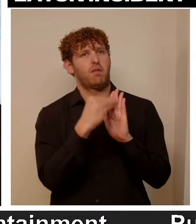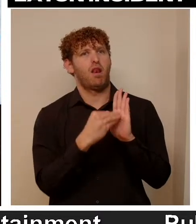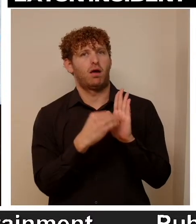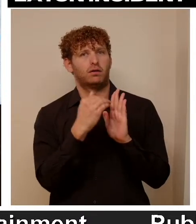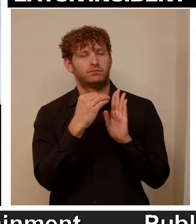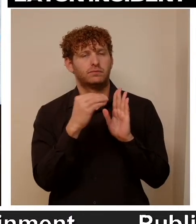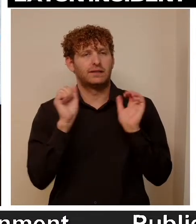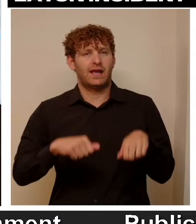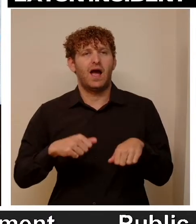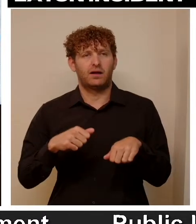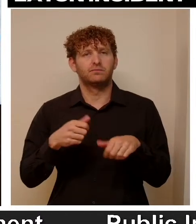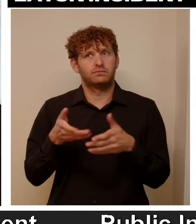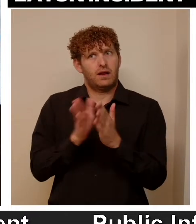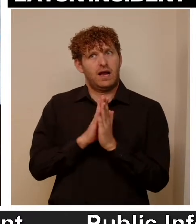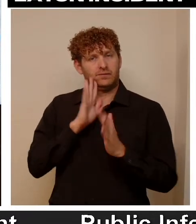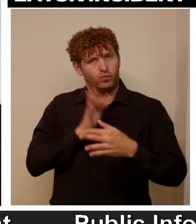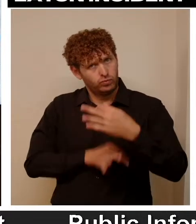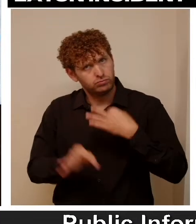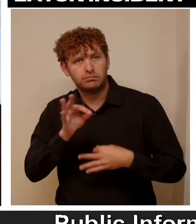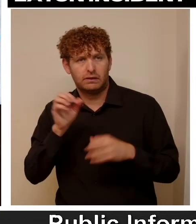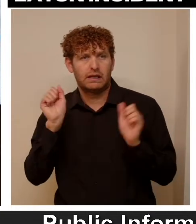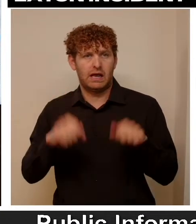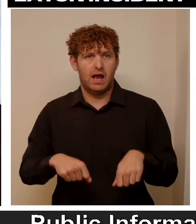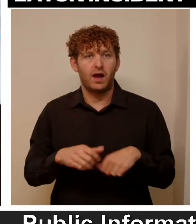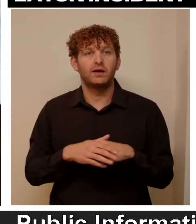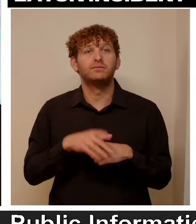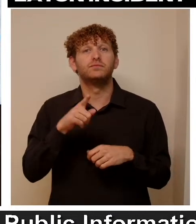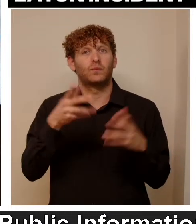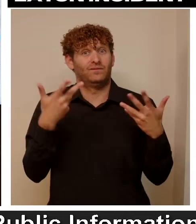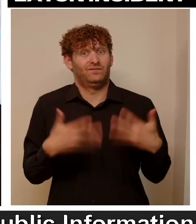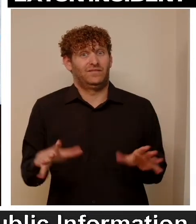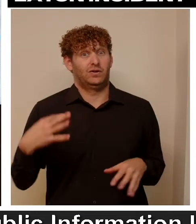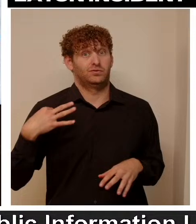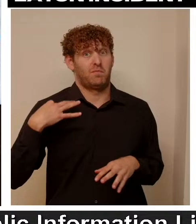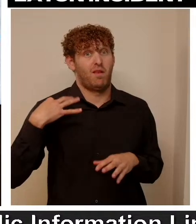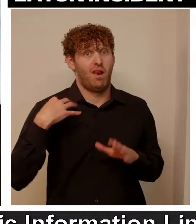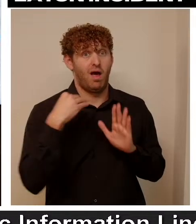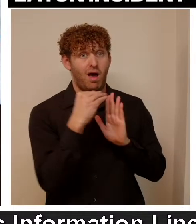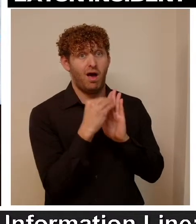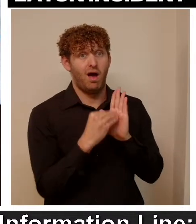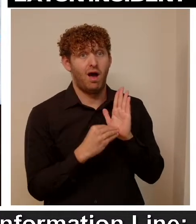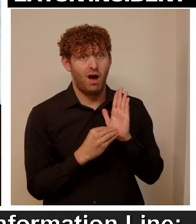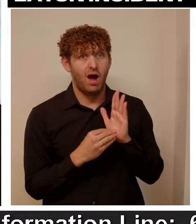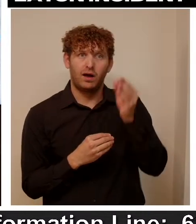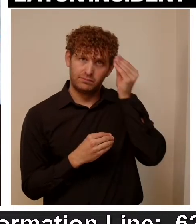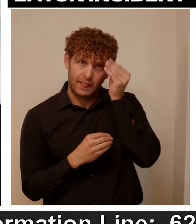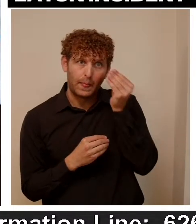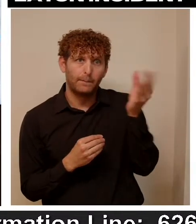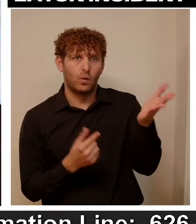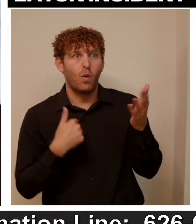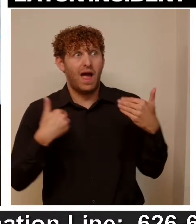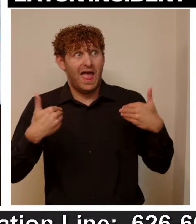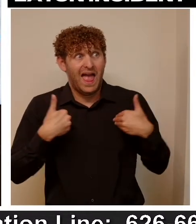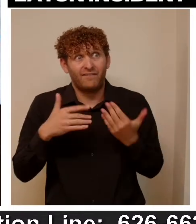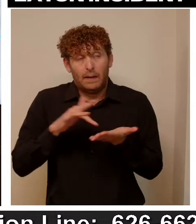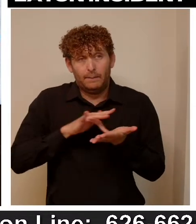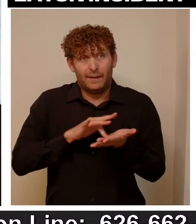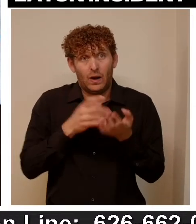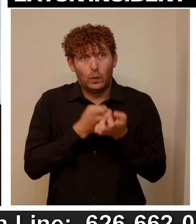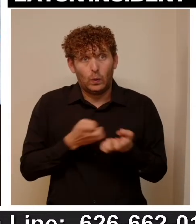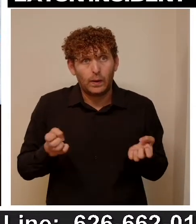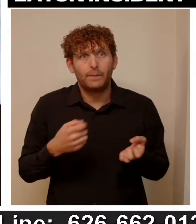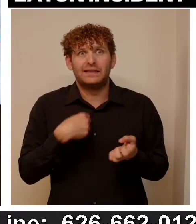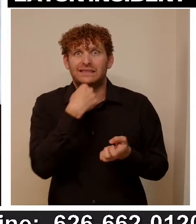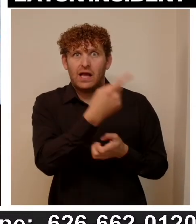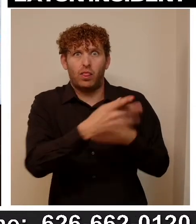have not, if you have applied for FEMA assistance but have not indicated that you have those items and need to receive assistance, please make